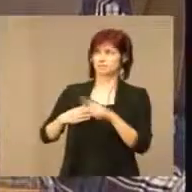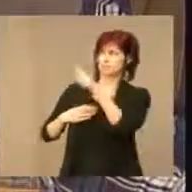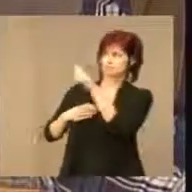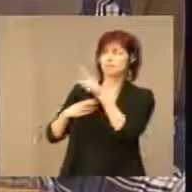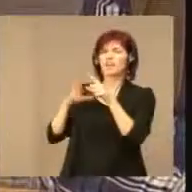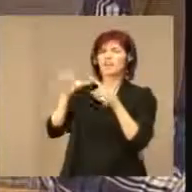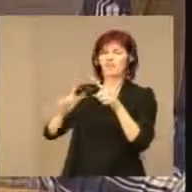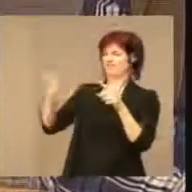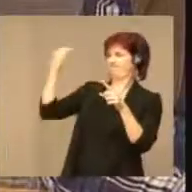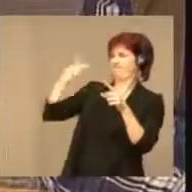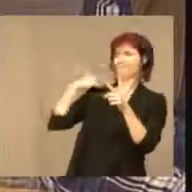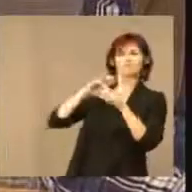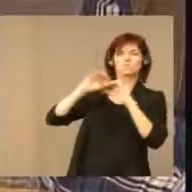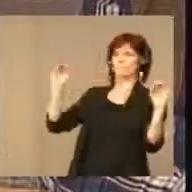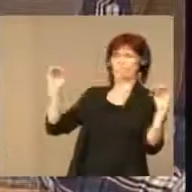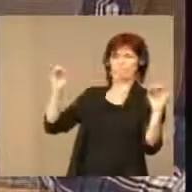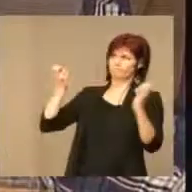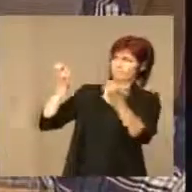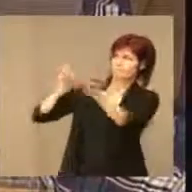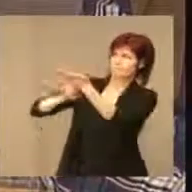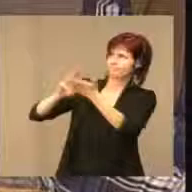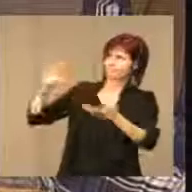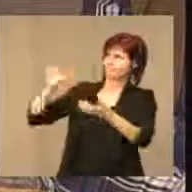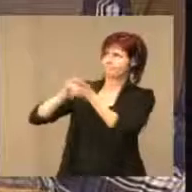protocol at that time. And